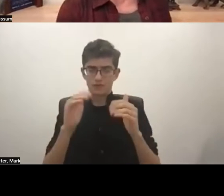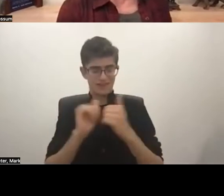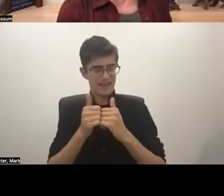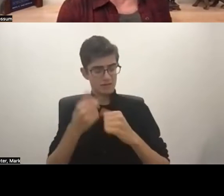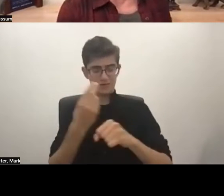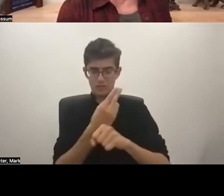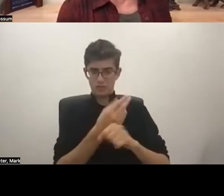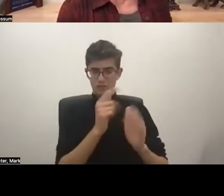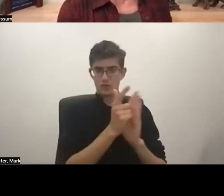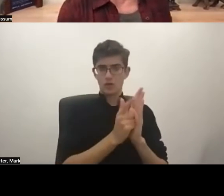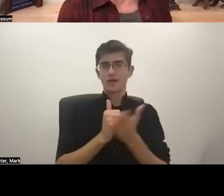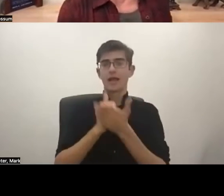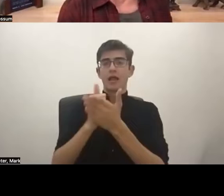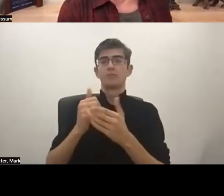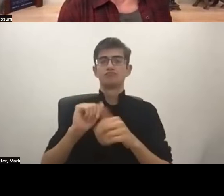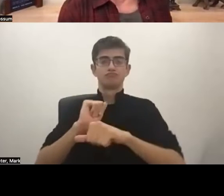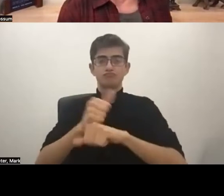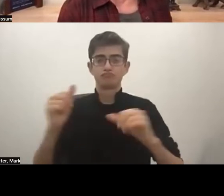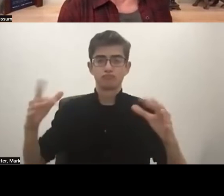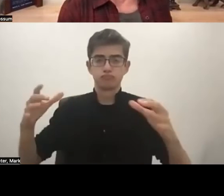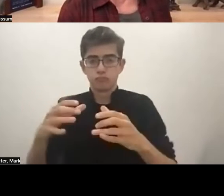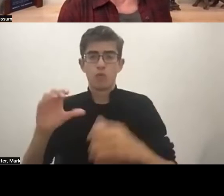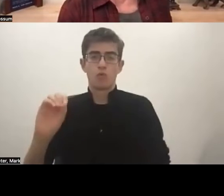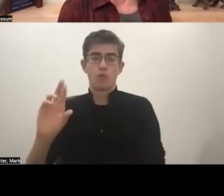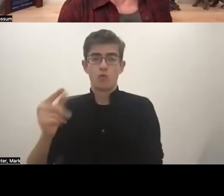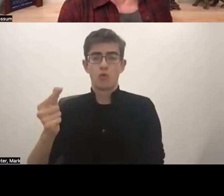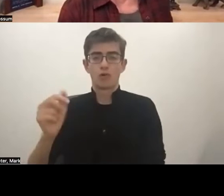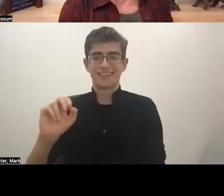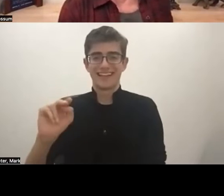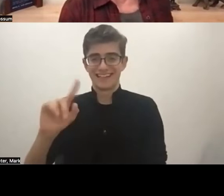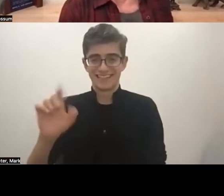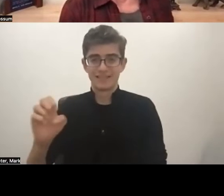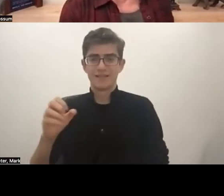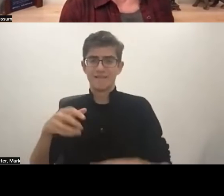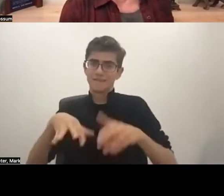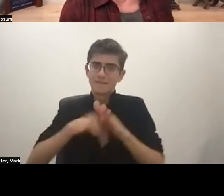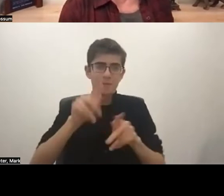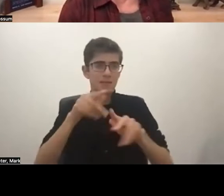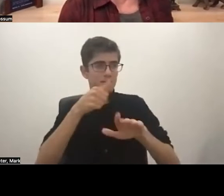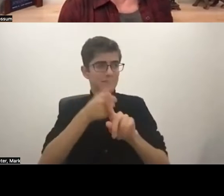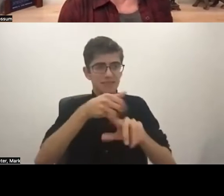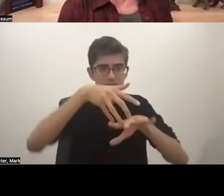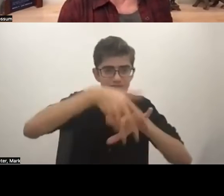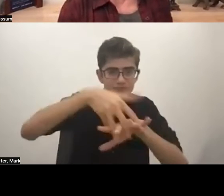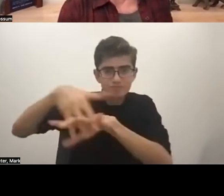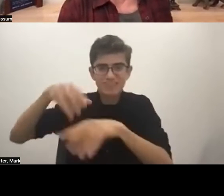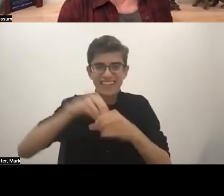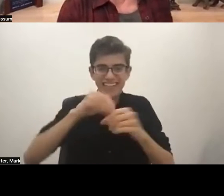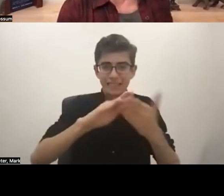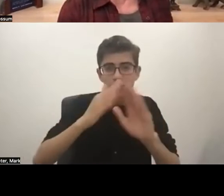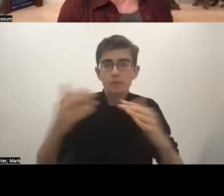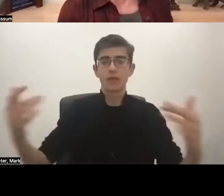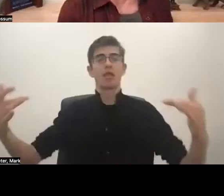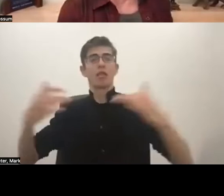it as an organizing tool? You know, how do we get grassroots organizers involved with this who live in communities? We're getting so many salient